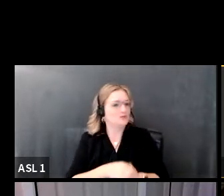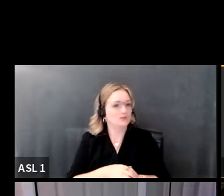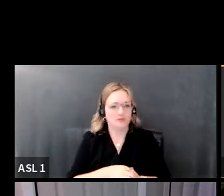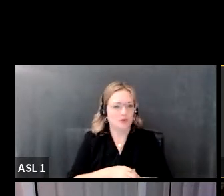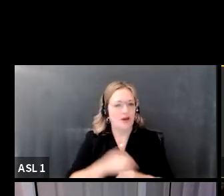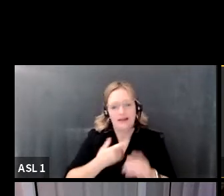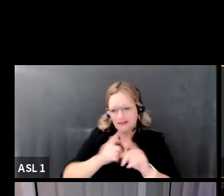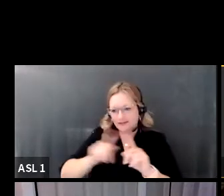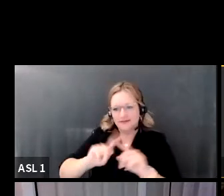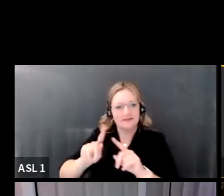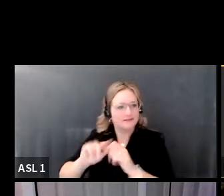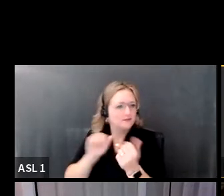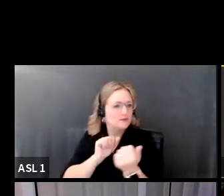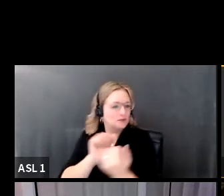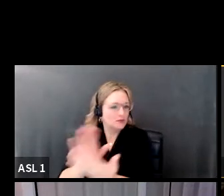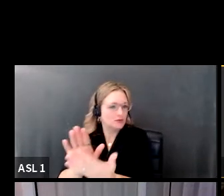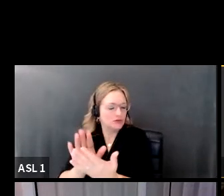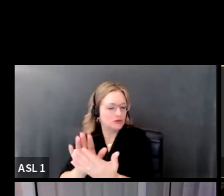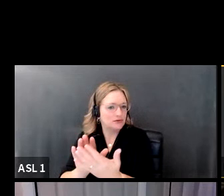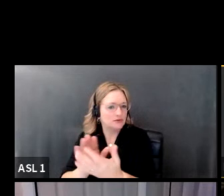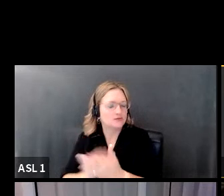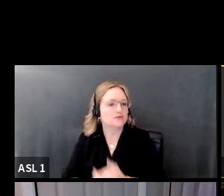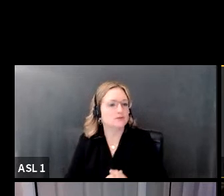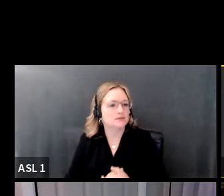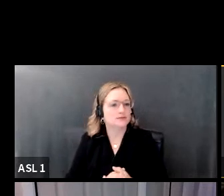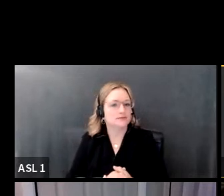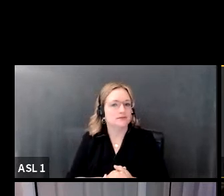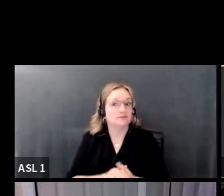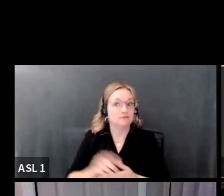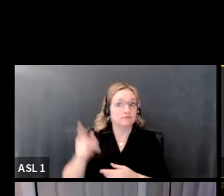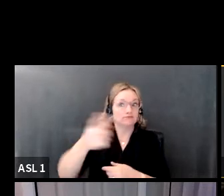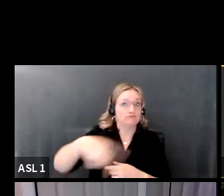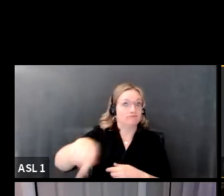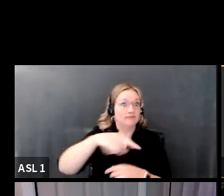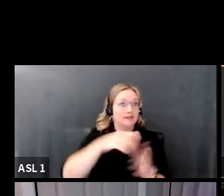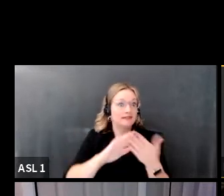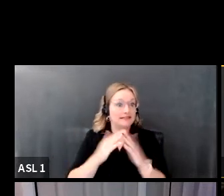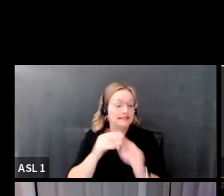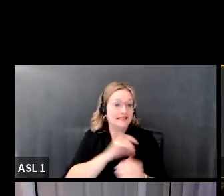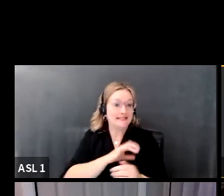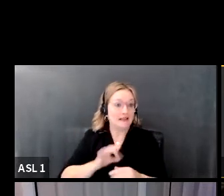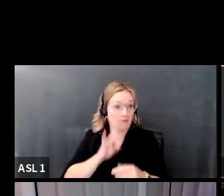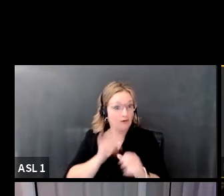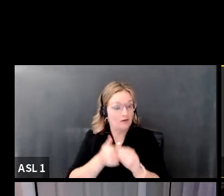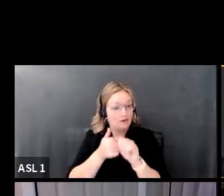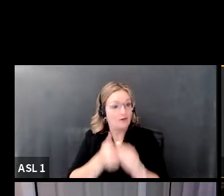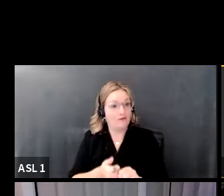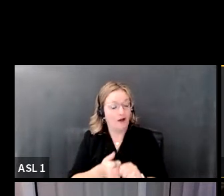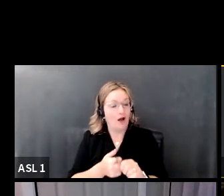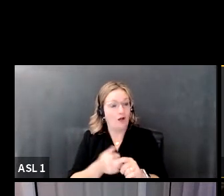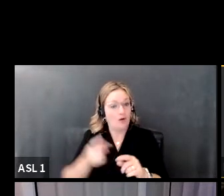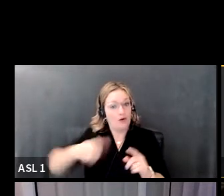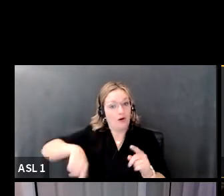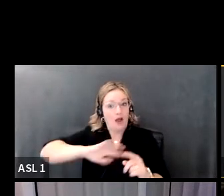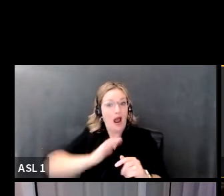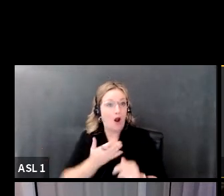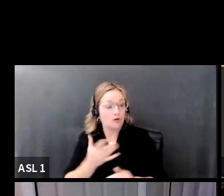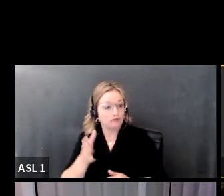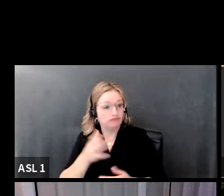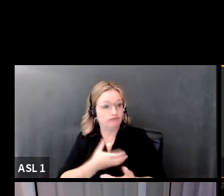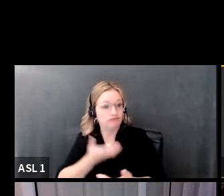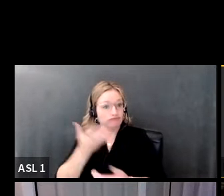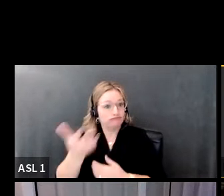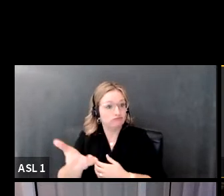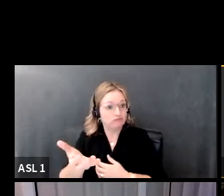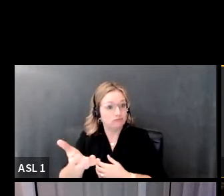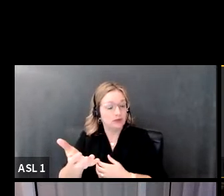established facts when will our municipal decision makers actually act accordingly oh and as a final note since members here seem to